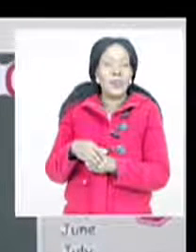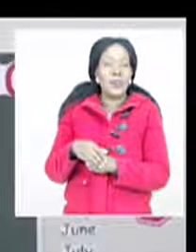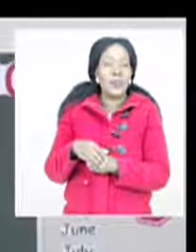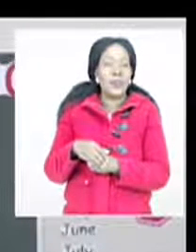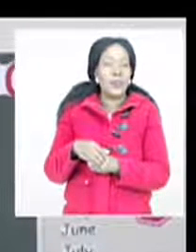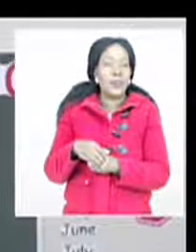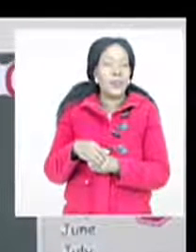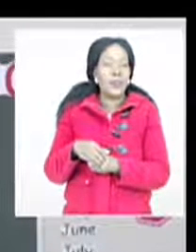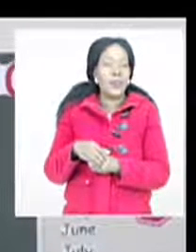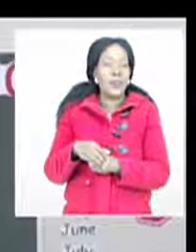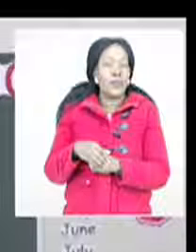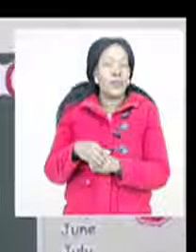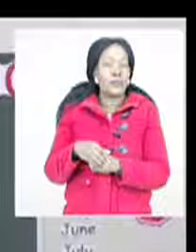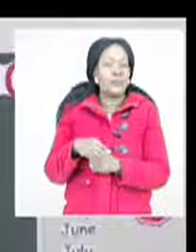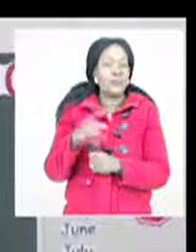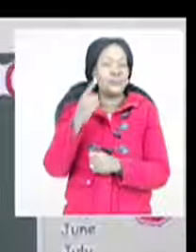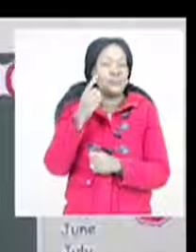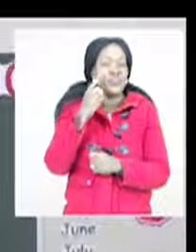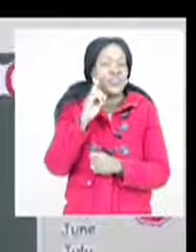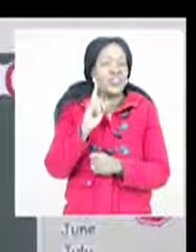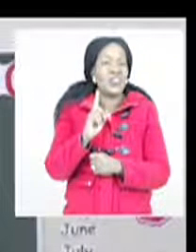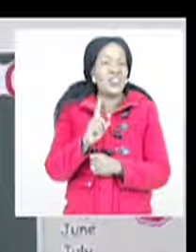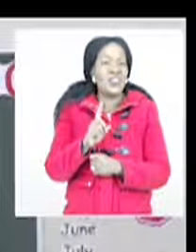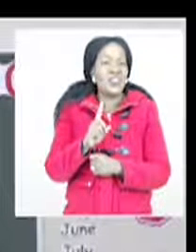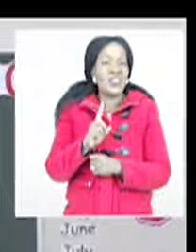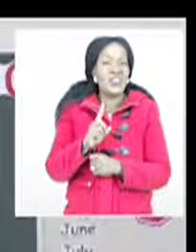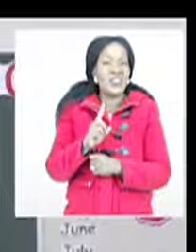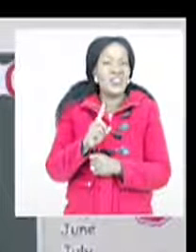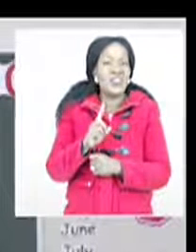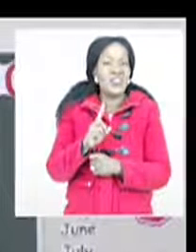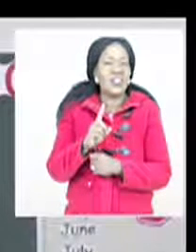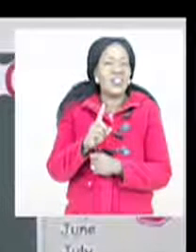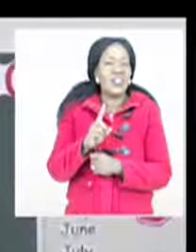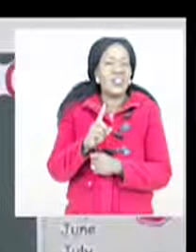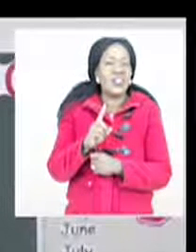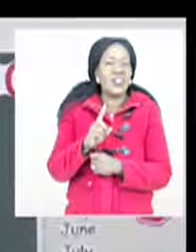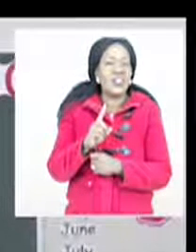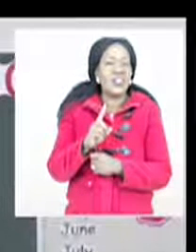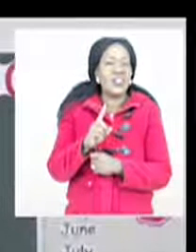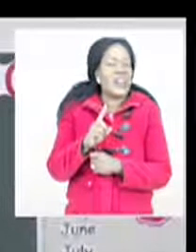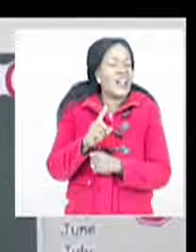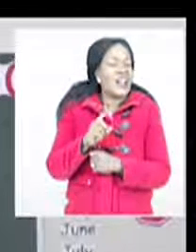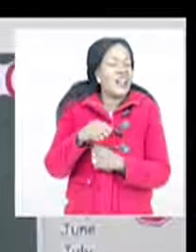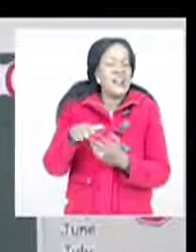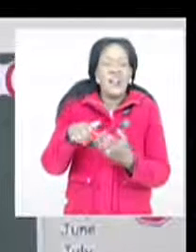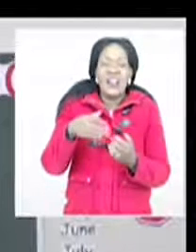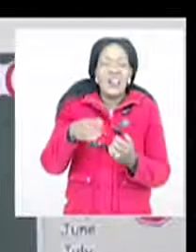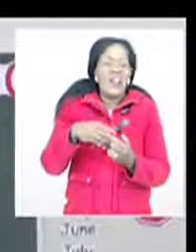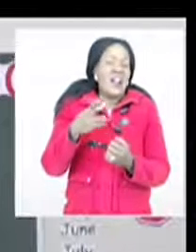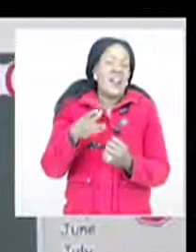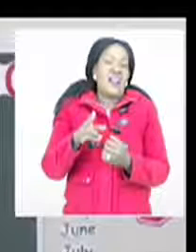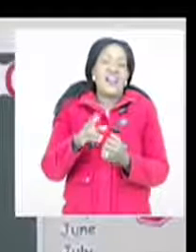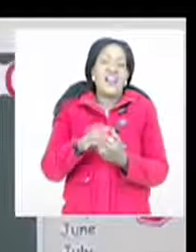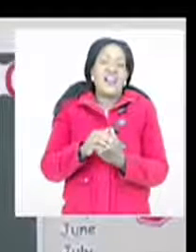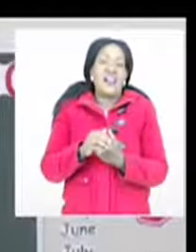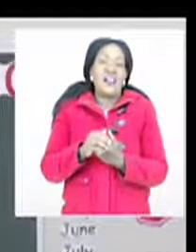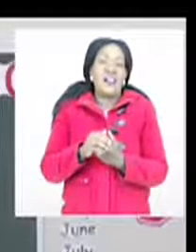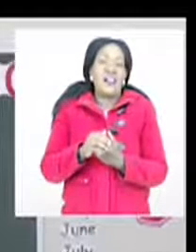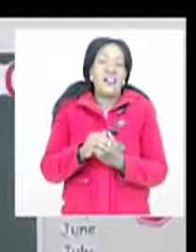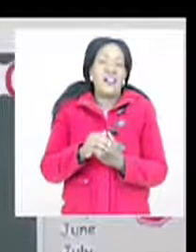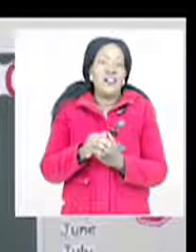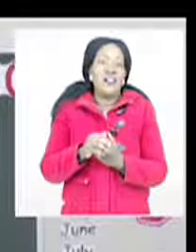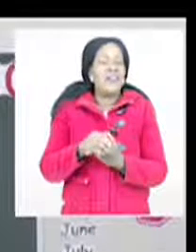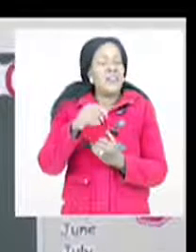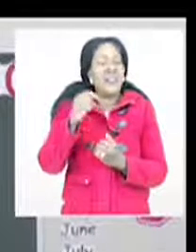If you look carefully at it, it's not an easy letter to make. But if you are